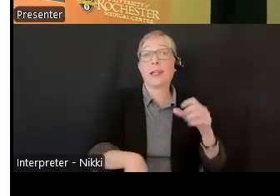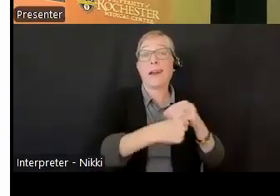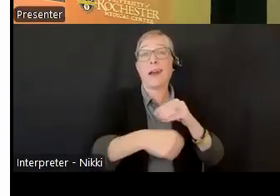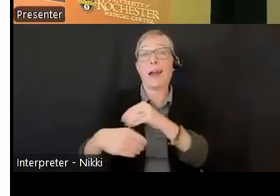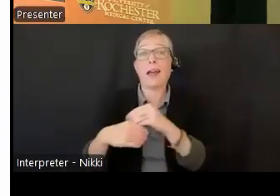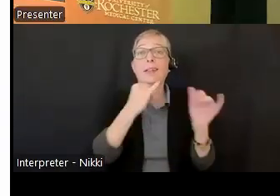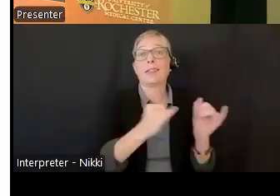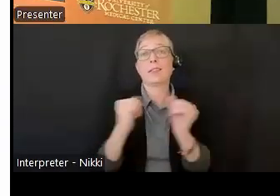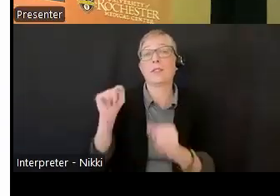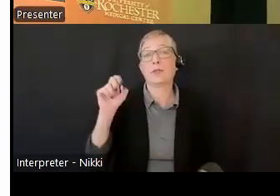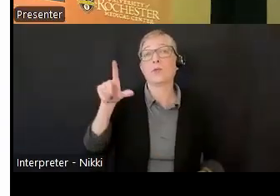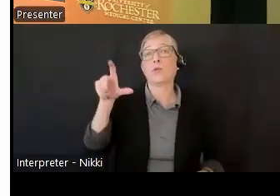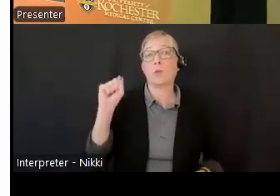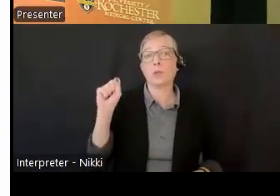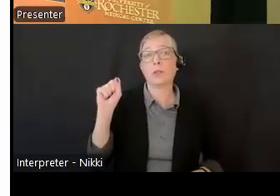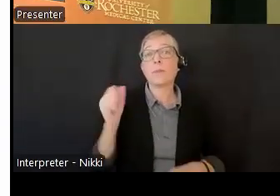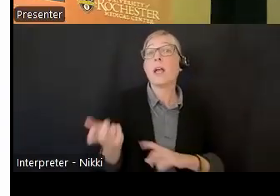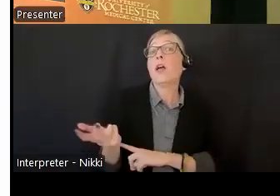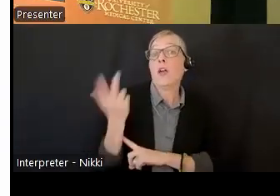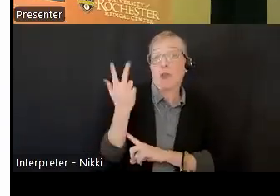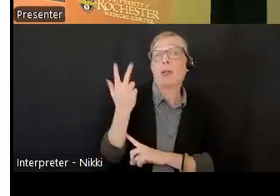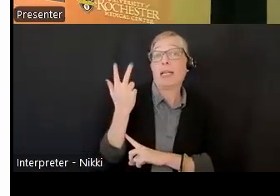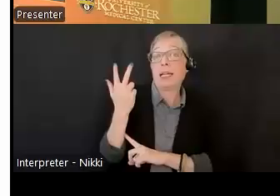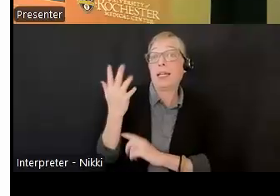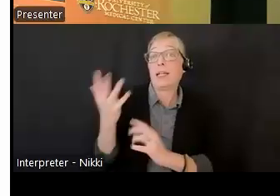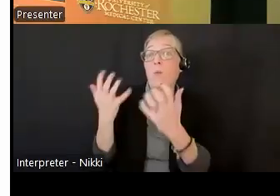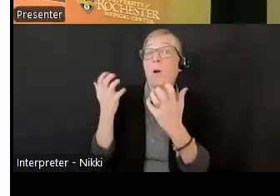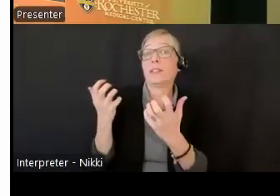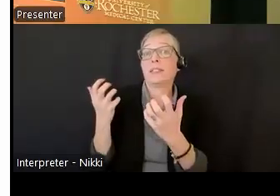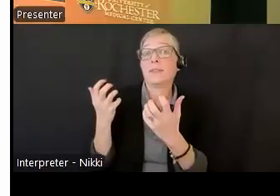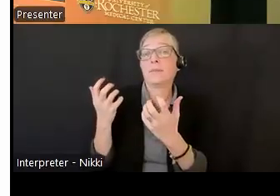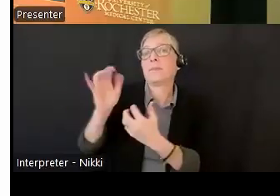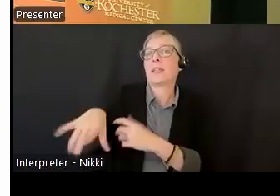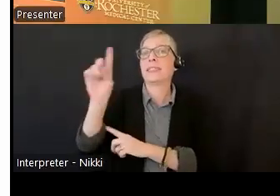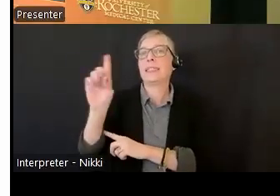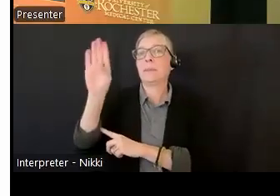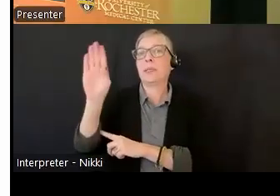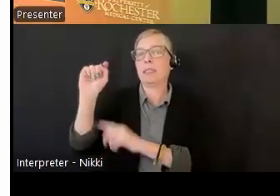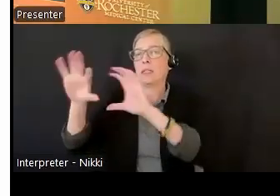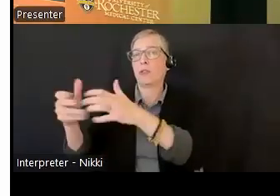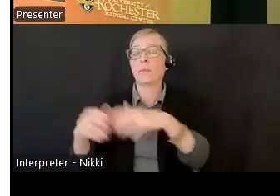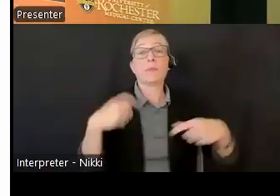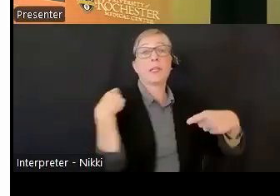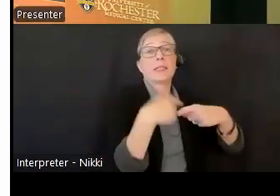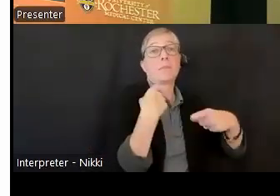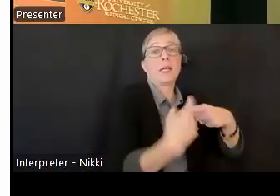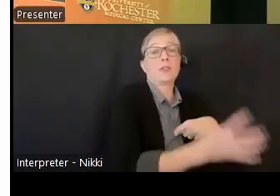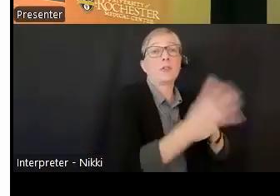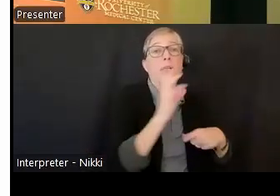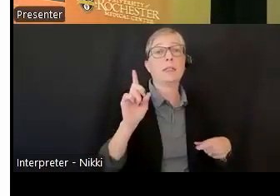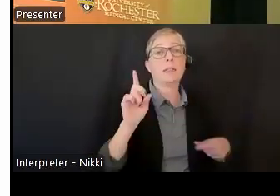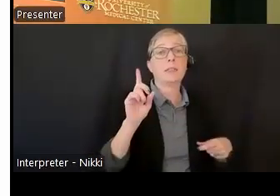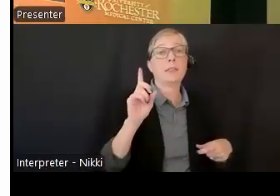that did want to do that, one being a DBT group, a Spanish-speaking CBT group, and a pain management